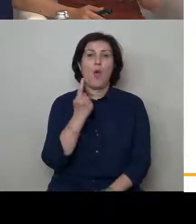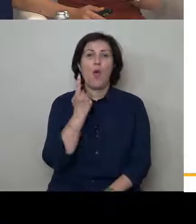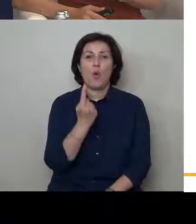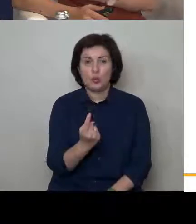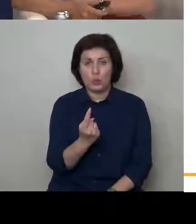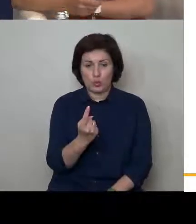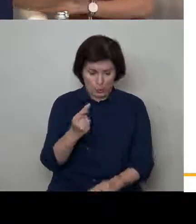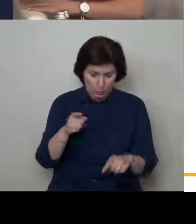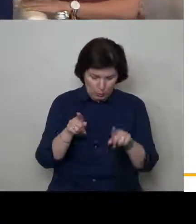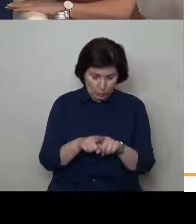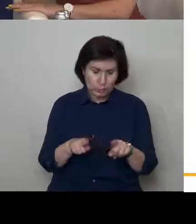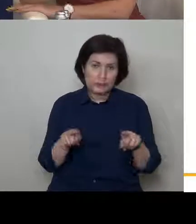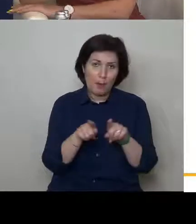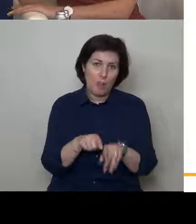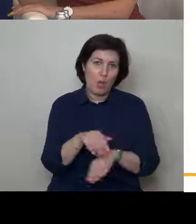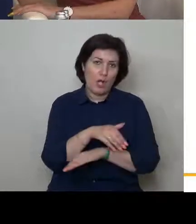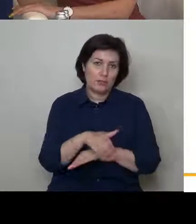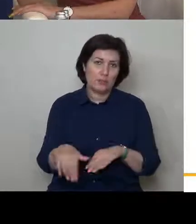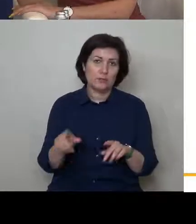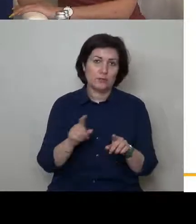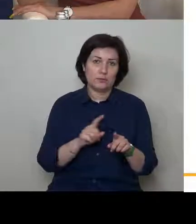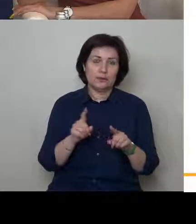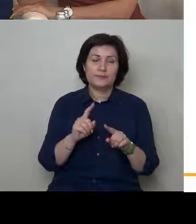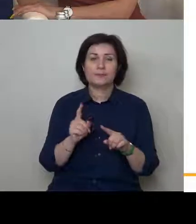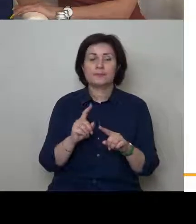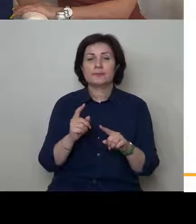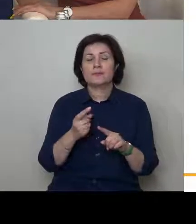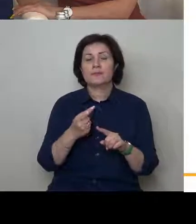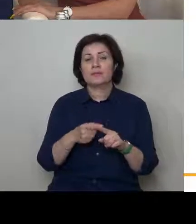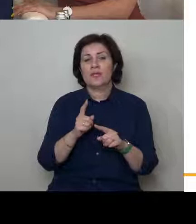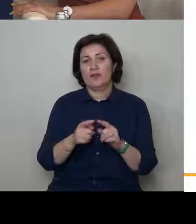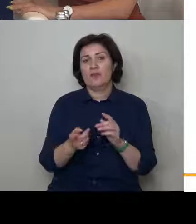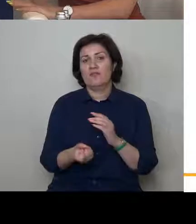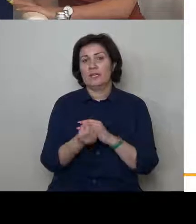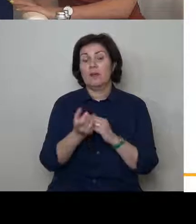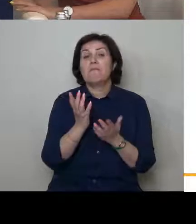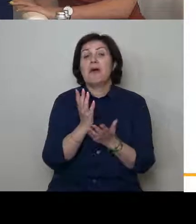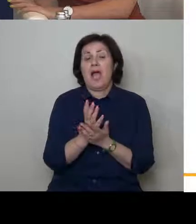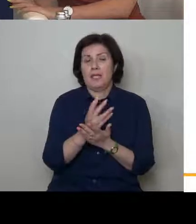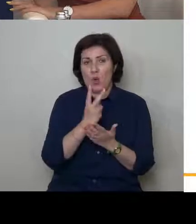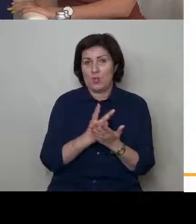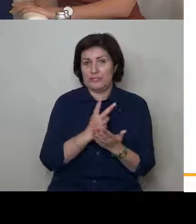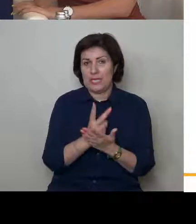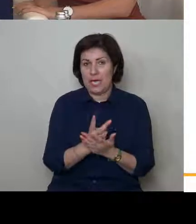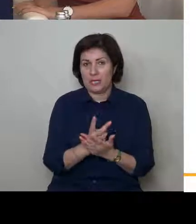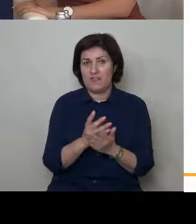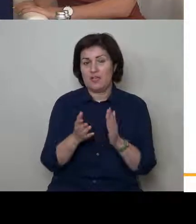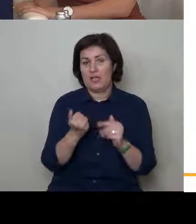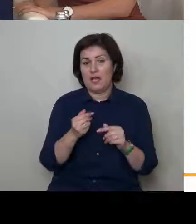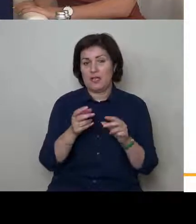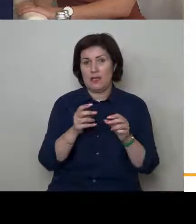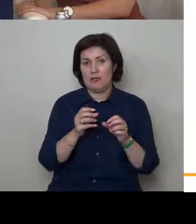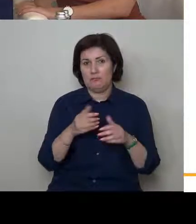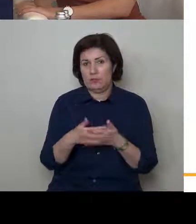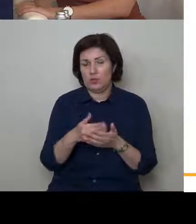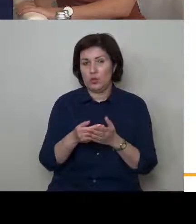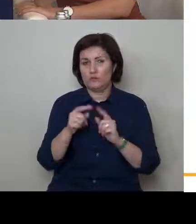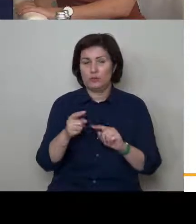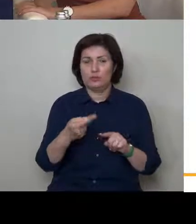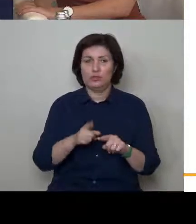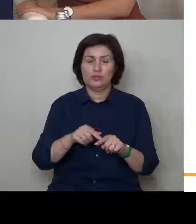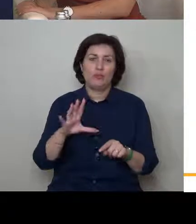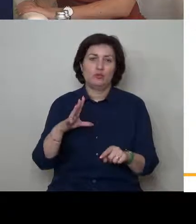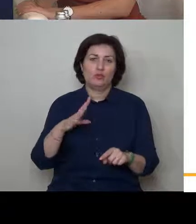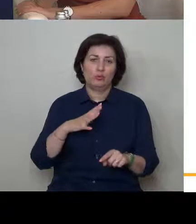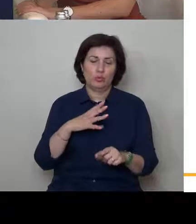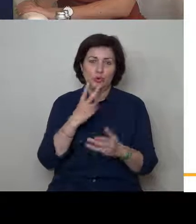the election address and many voters would be registered with one address, which